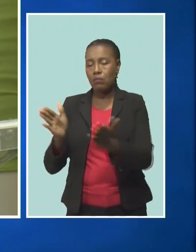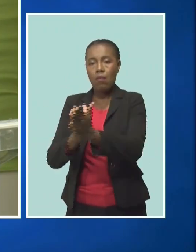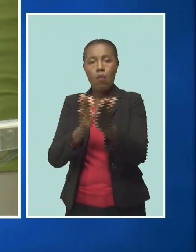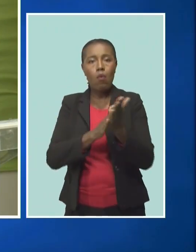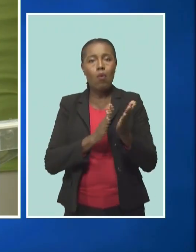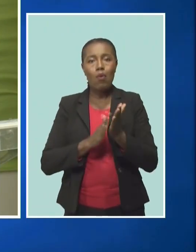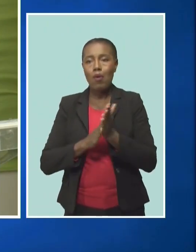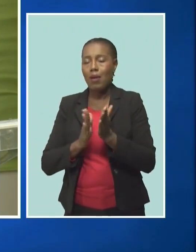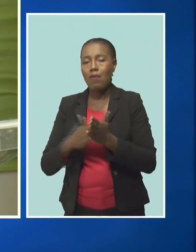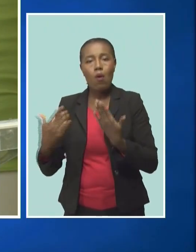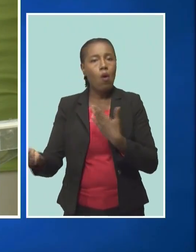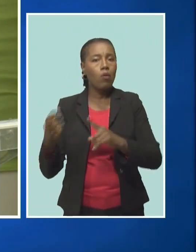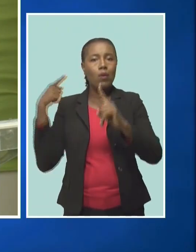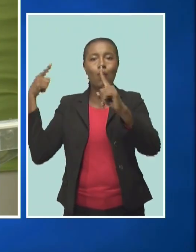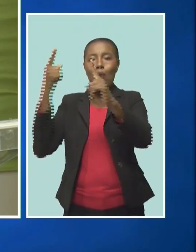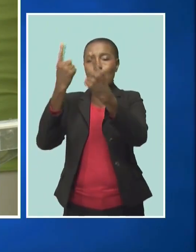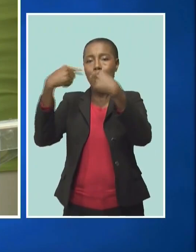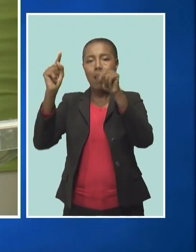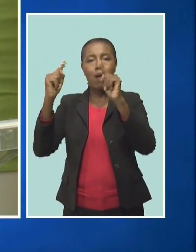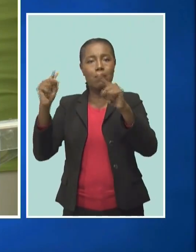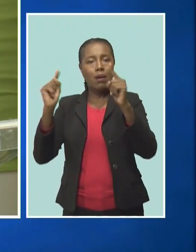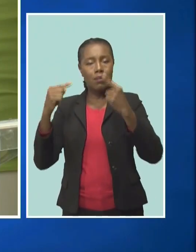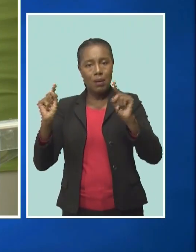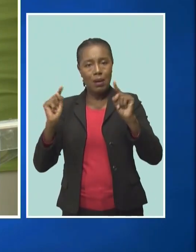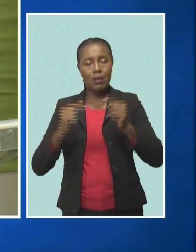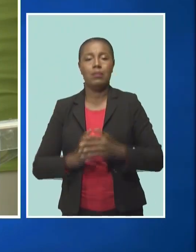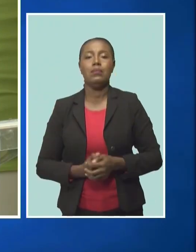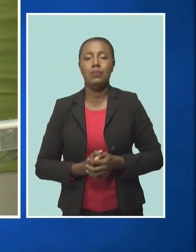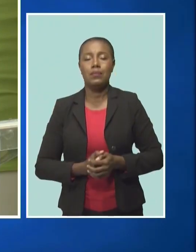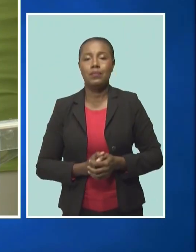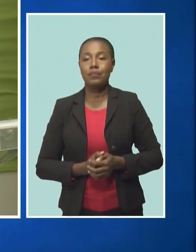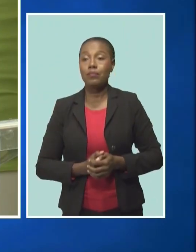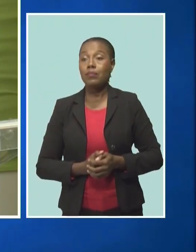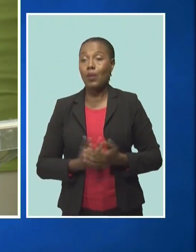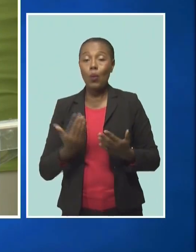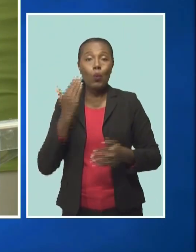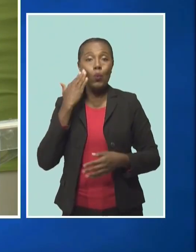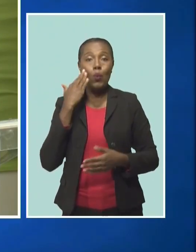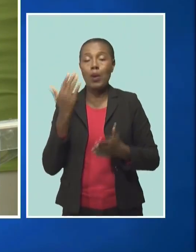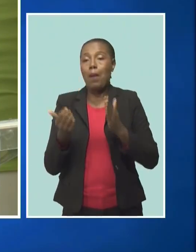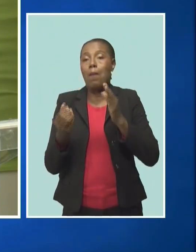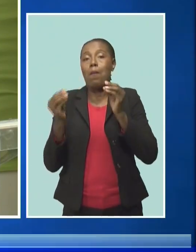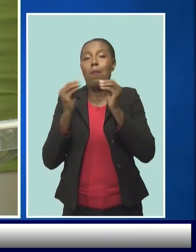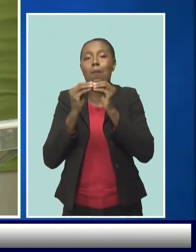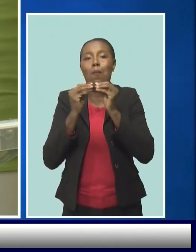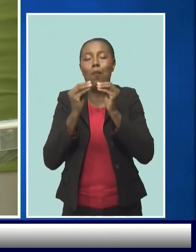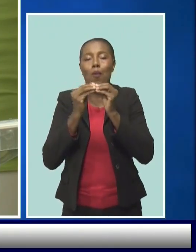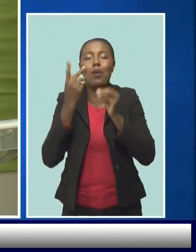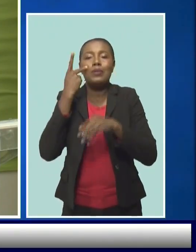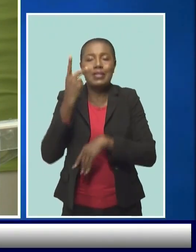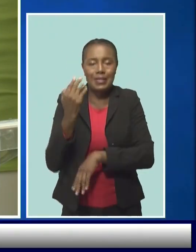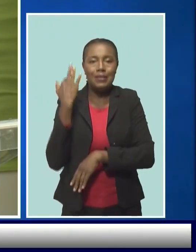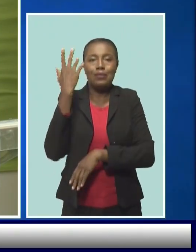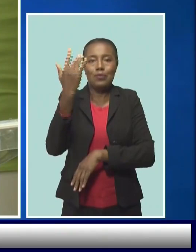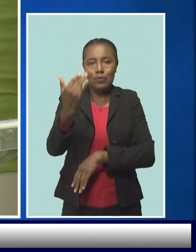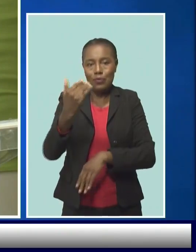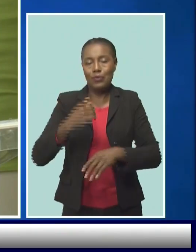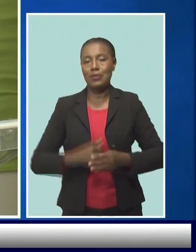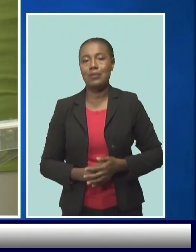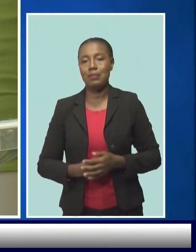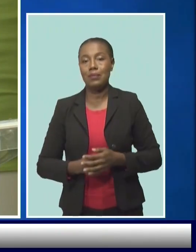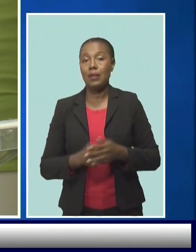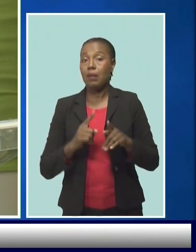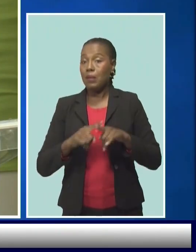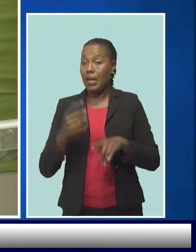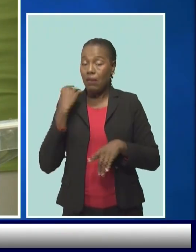for their achievements. And we are sure that there are more to come. But if they